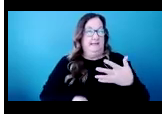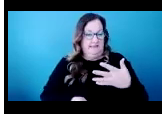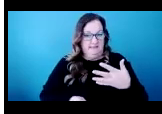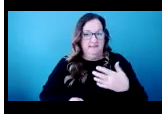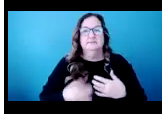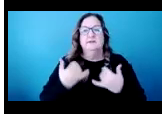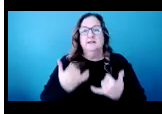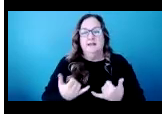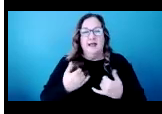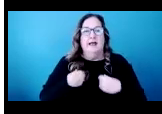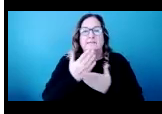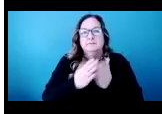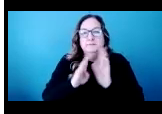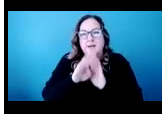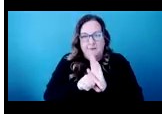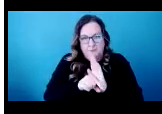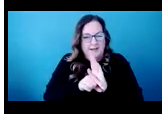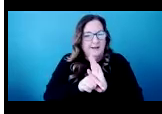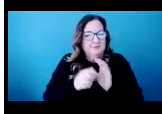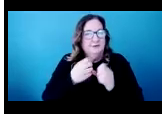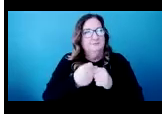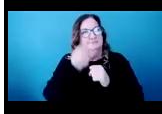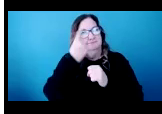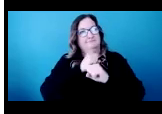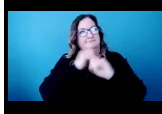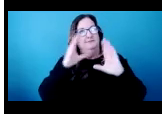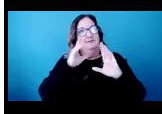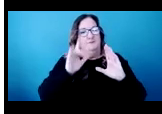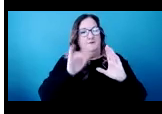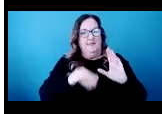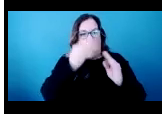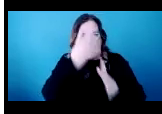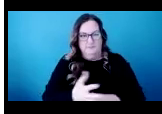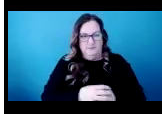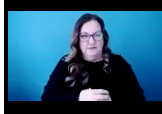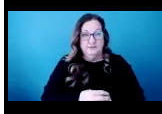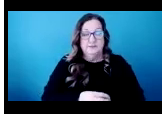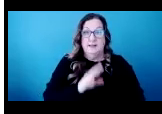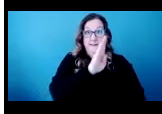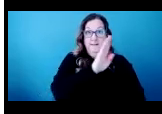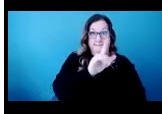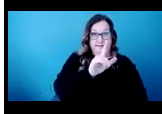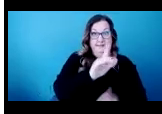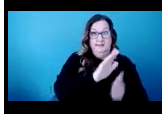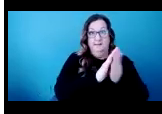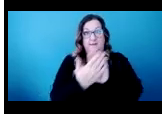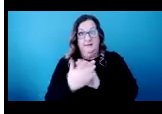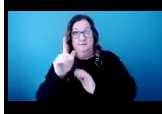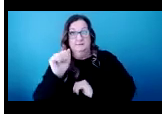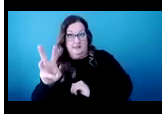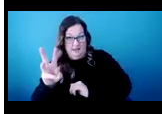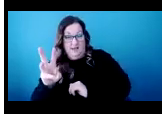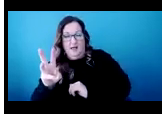confusing. So how a bill becomes a law. Most of you have probably seen the Schoolhouse Rock, I'm Just a